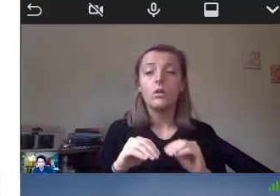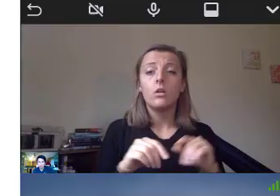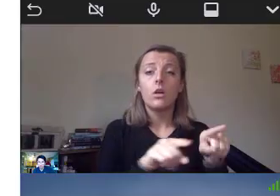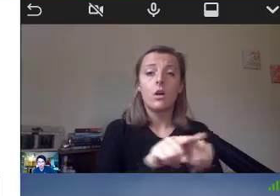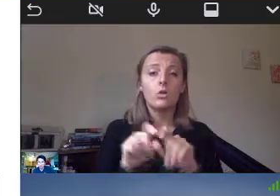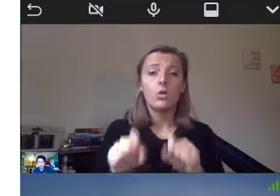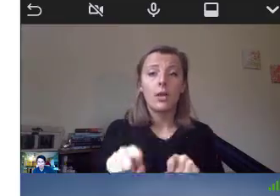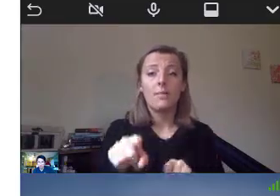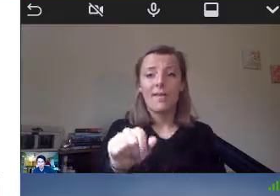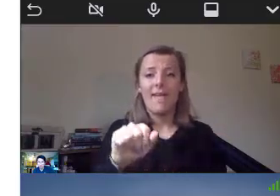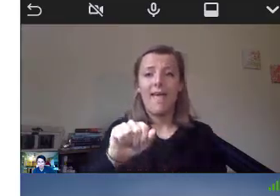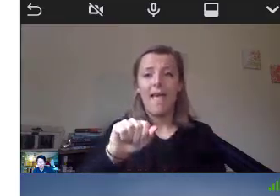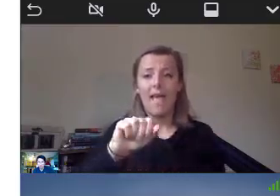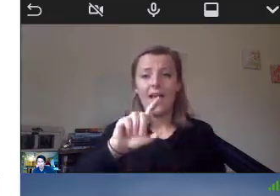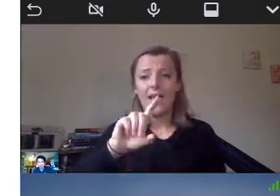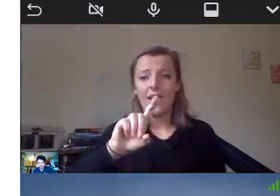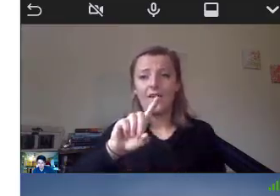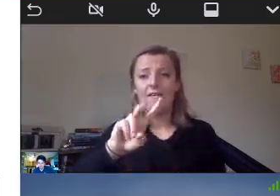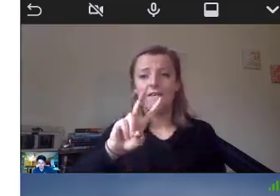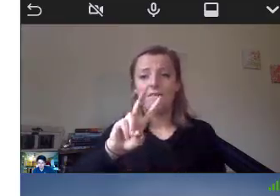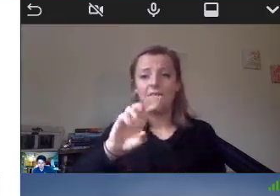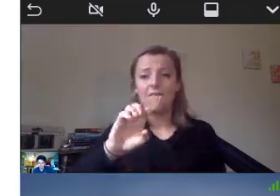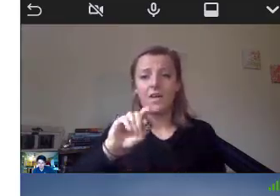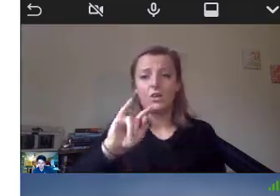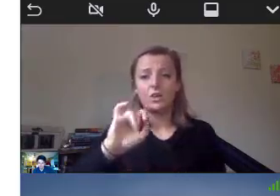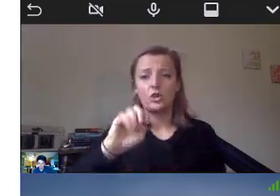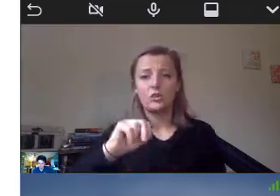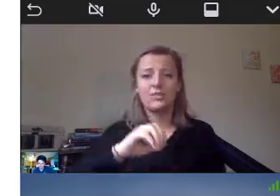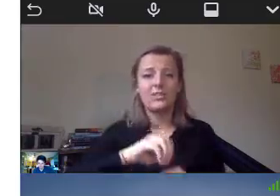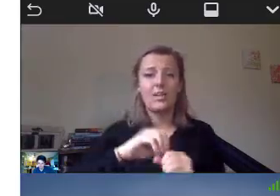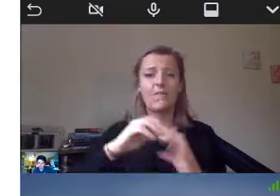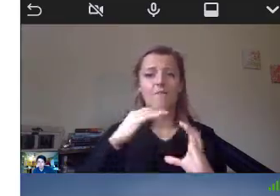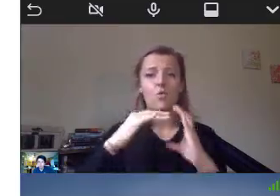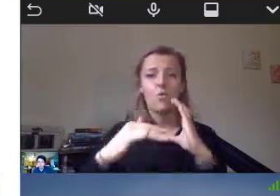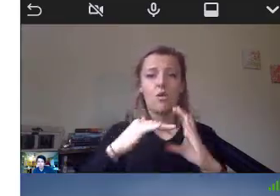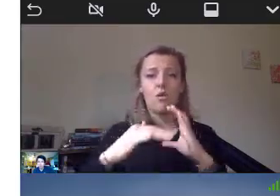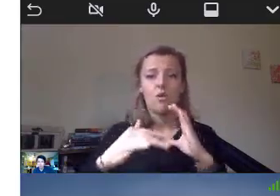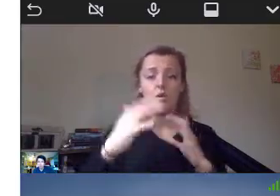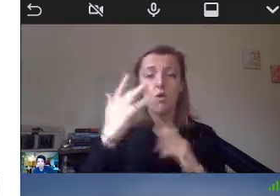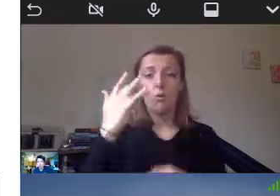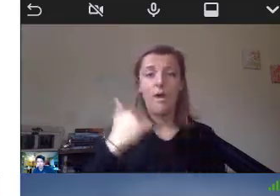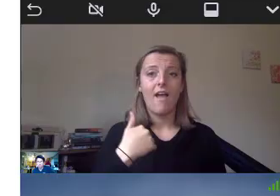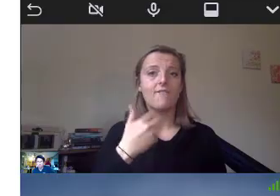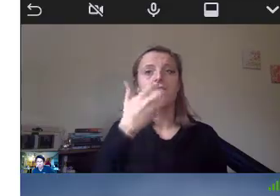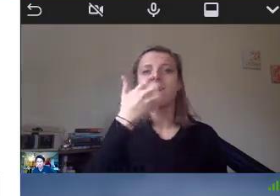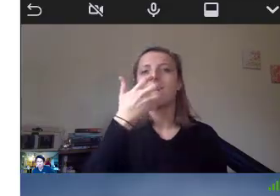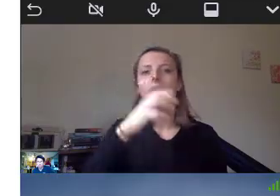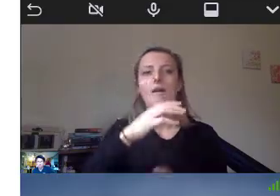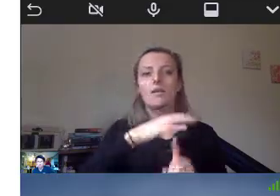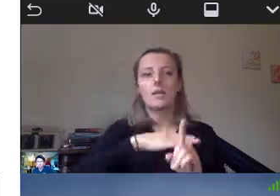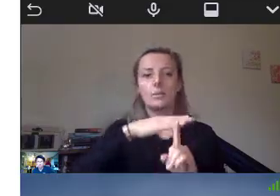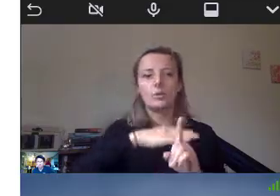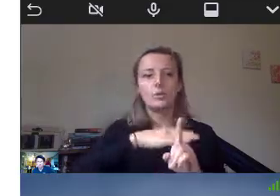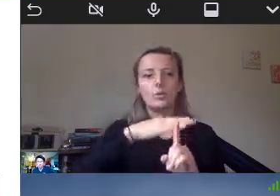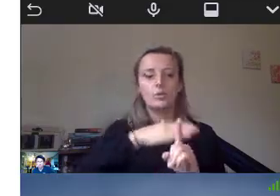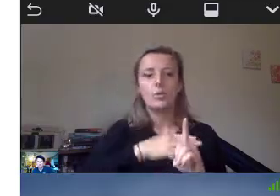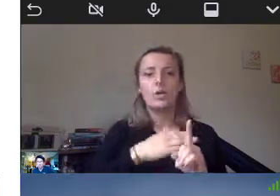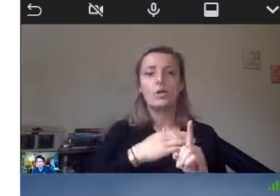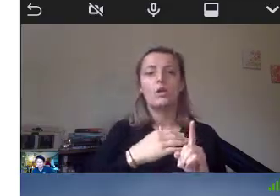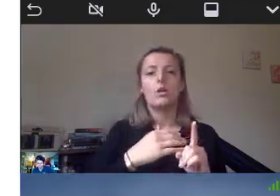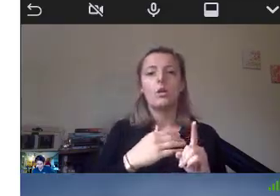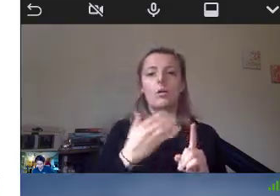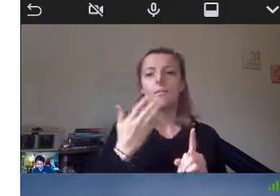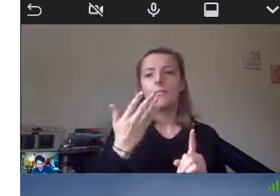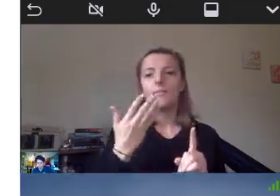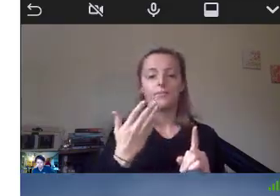hot temperature and it's moving through some hot temperature fluid that's moving through some cold temperature fluid, there will be heat transfer